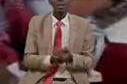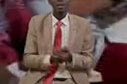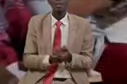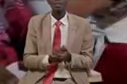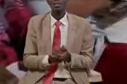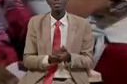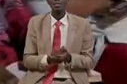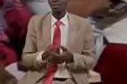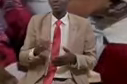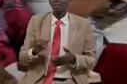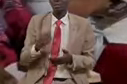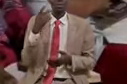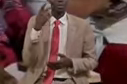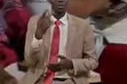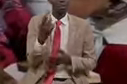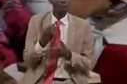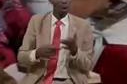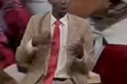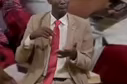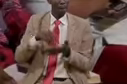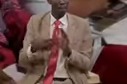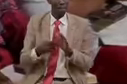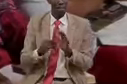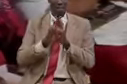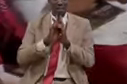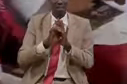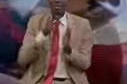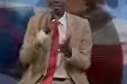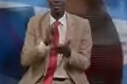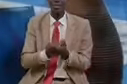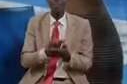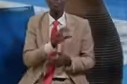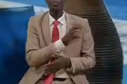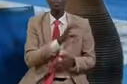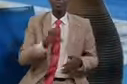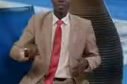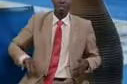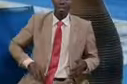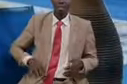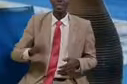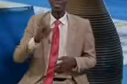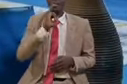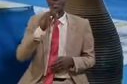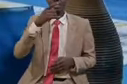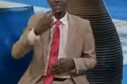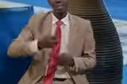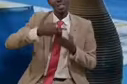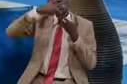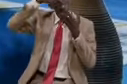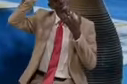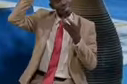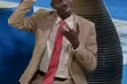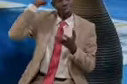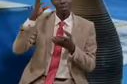gone. What I'm seeing is Christ, the lion of the tribe of Judah, and you As